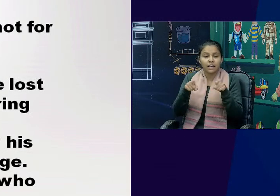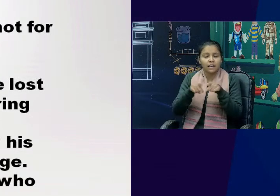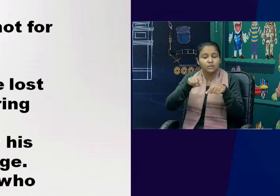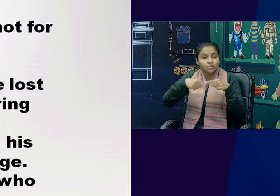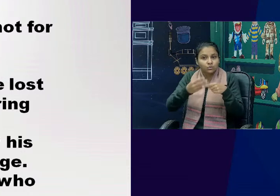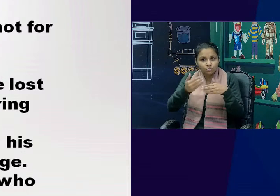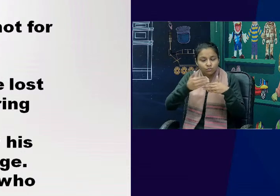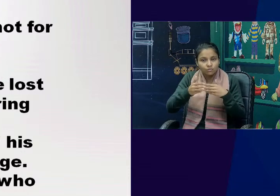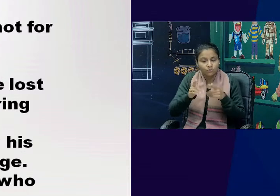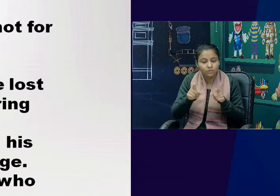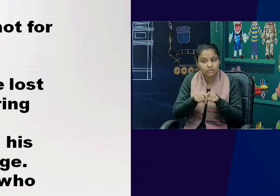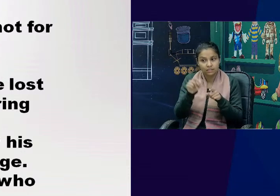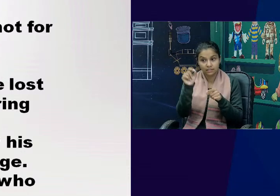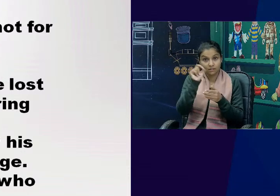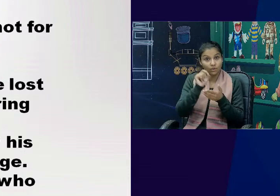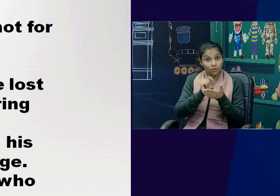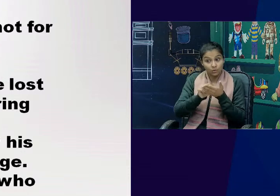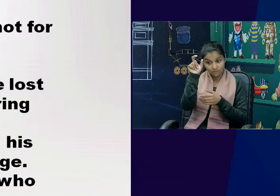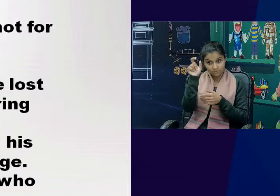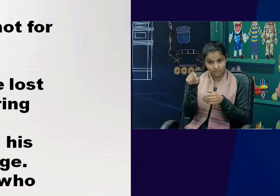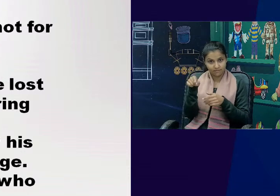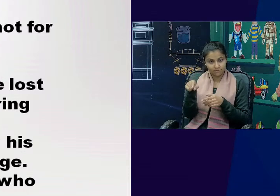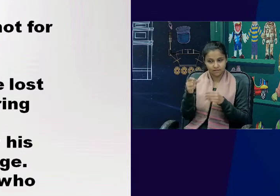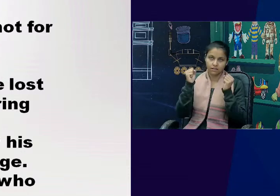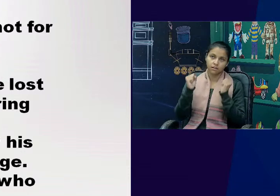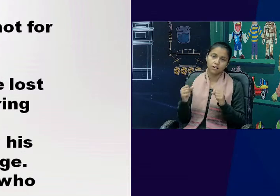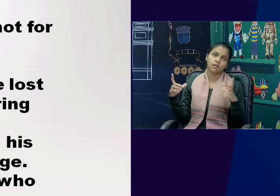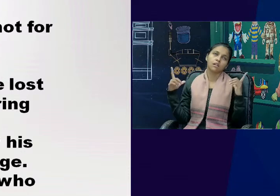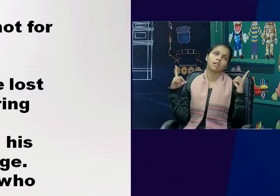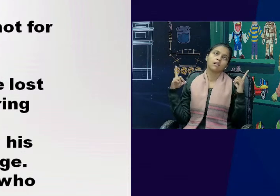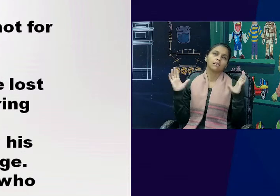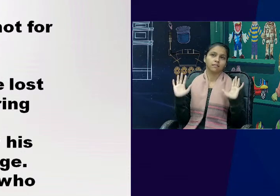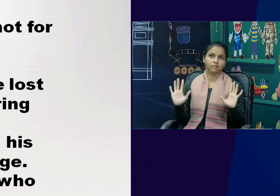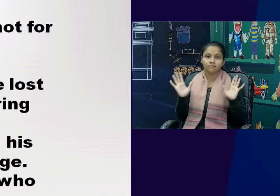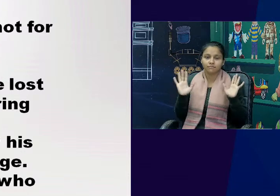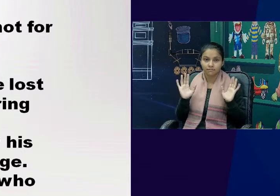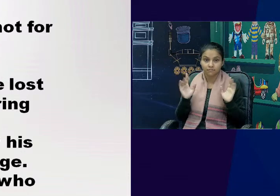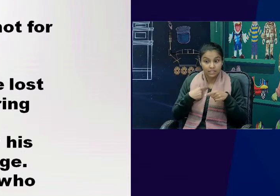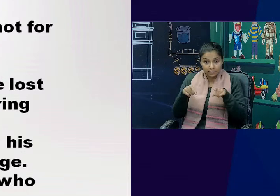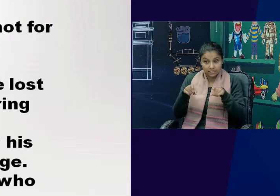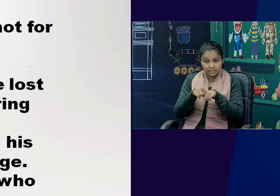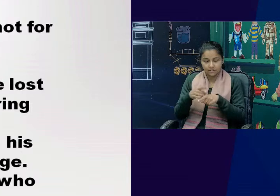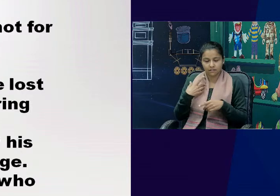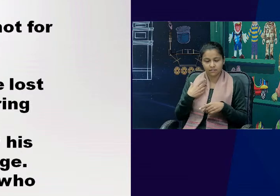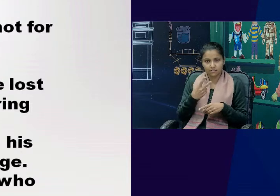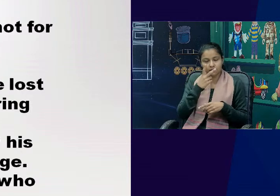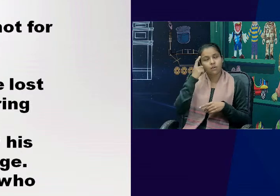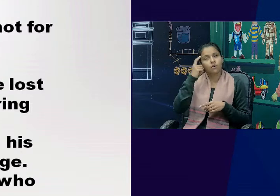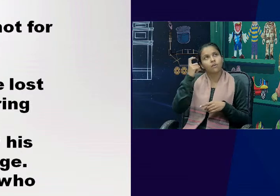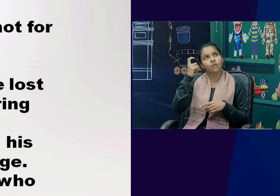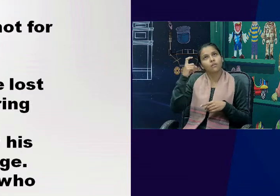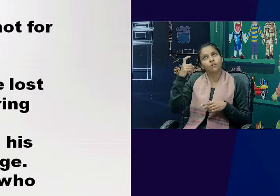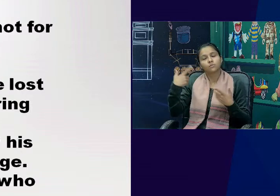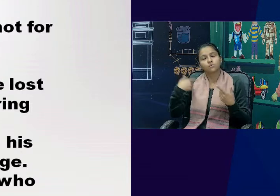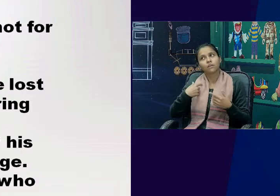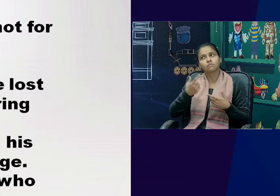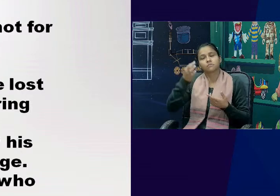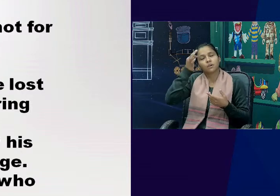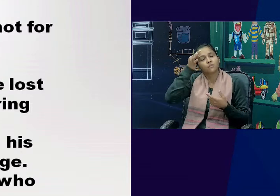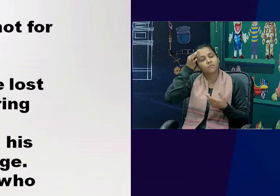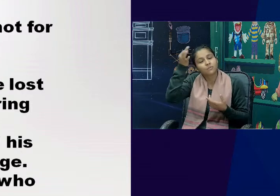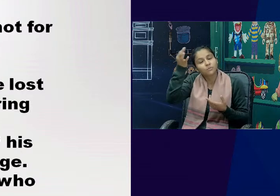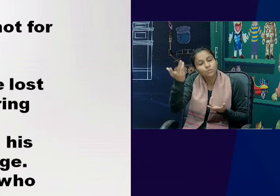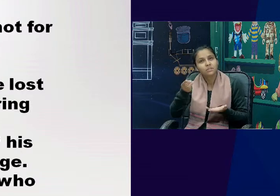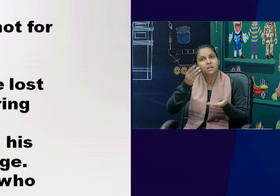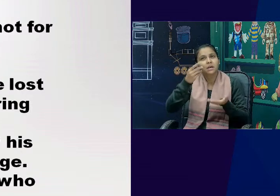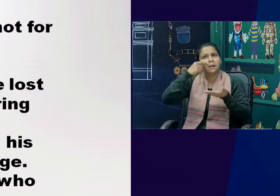the writer was sitting relaxed, and as soon as he saw, he was dreaming about his future marriage, that now